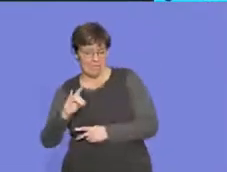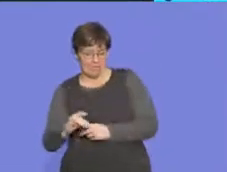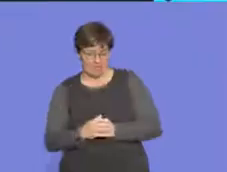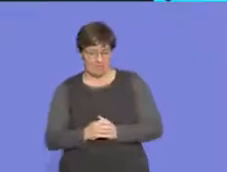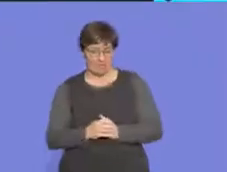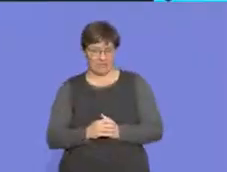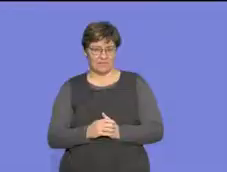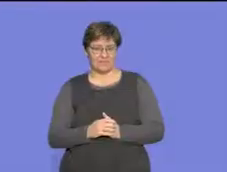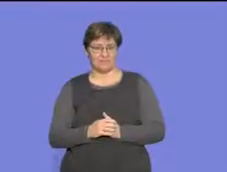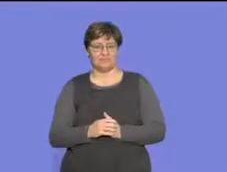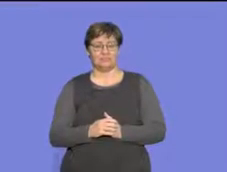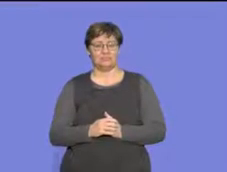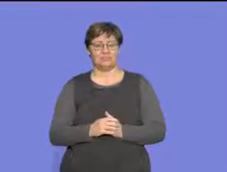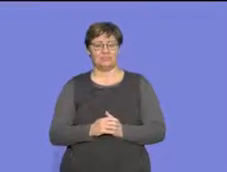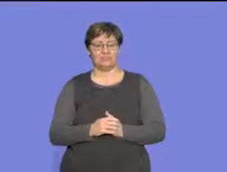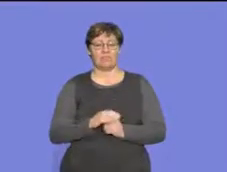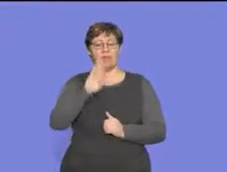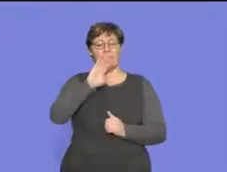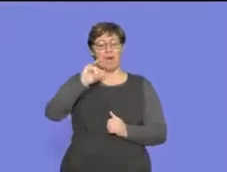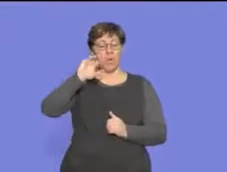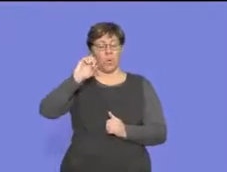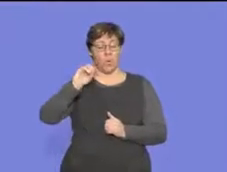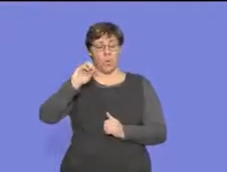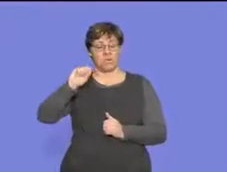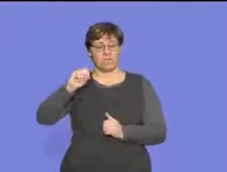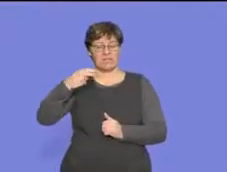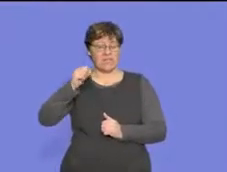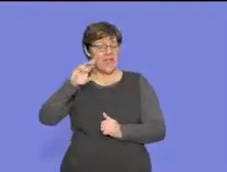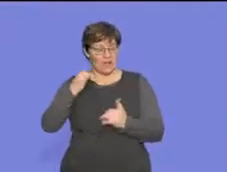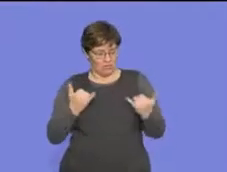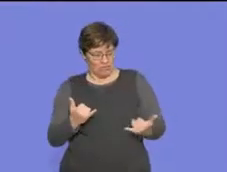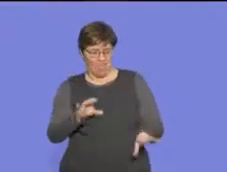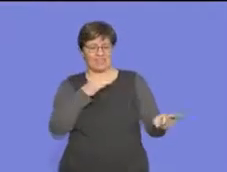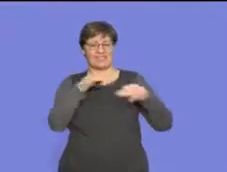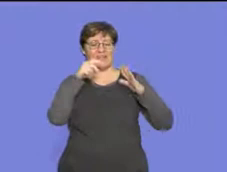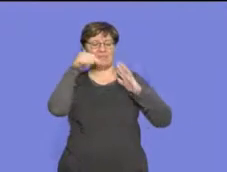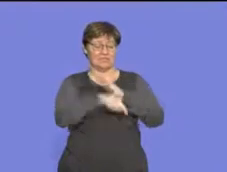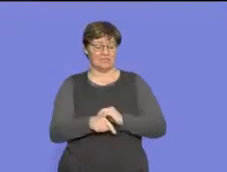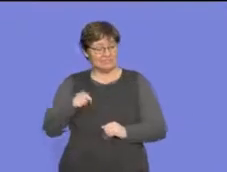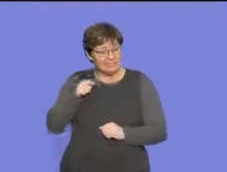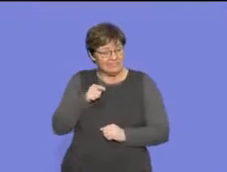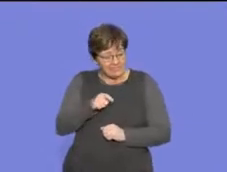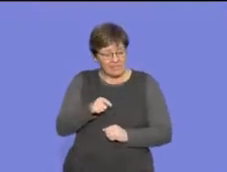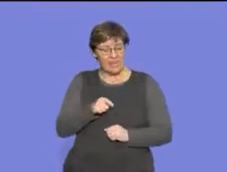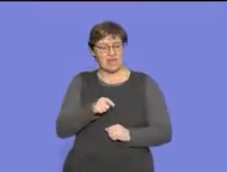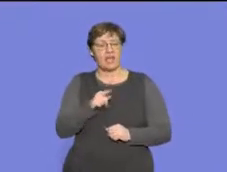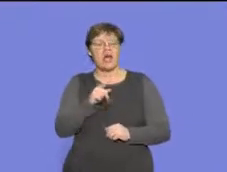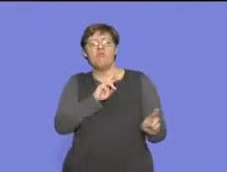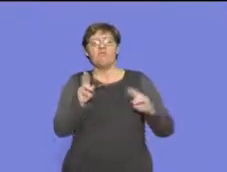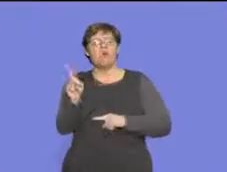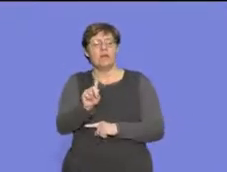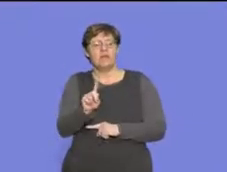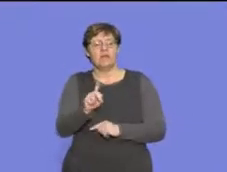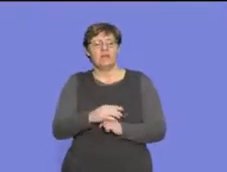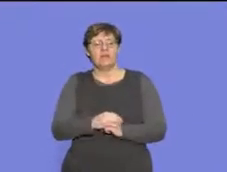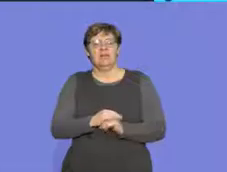Okay? So the term biosphere is essentially what we're going to unpack today. So the biosphere refers to, again, the sphere